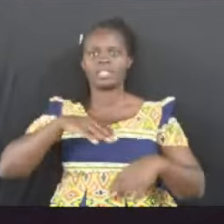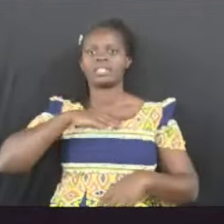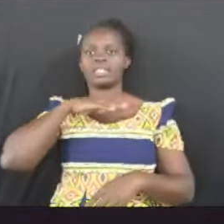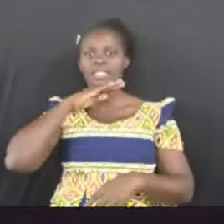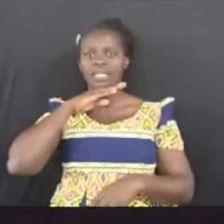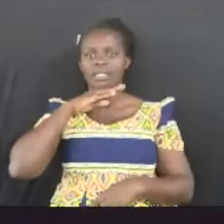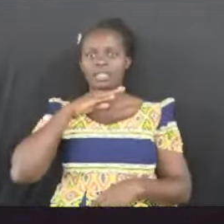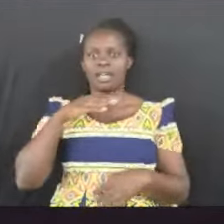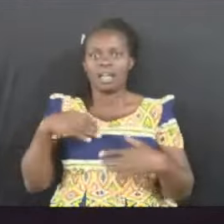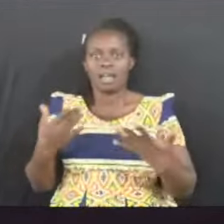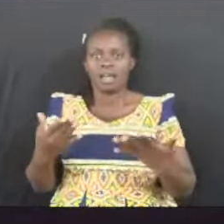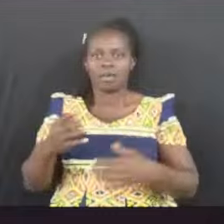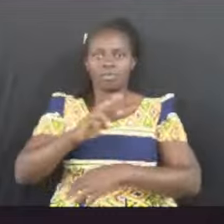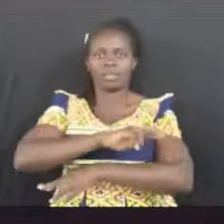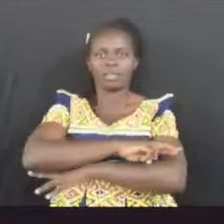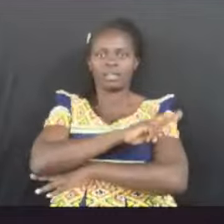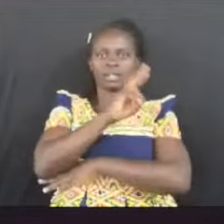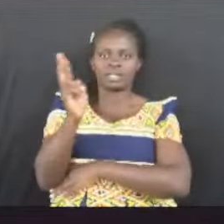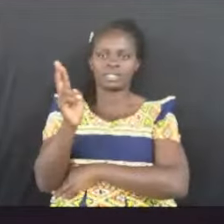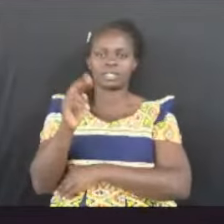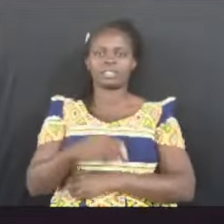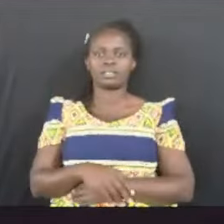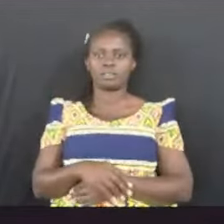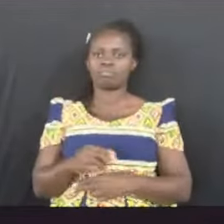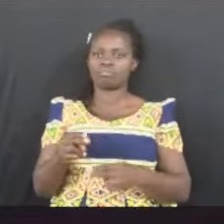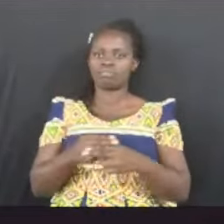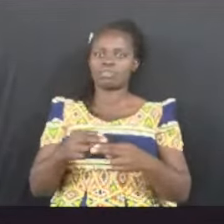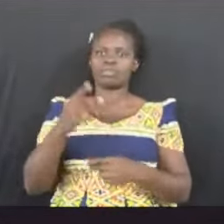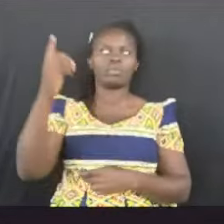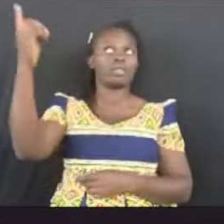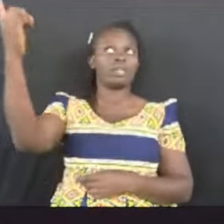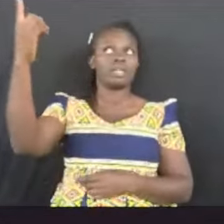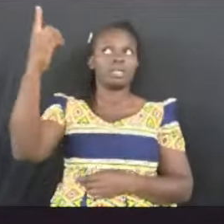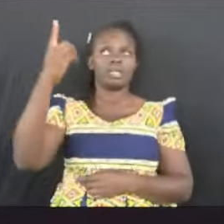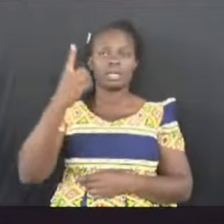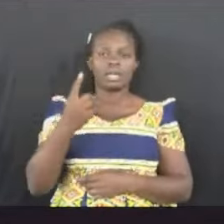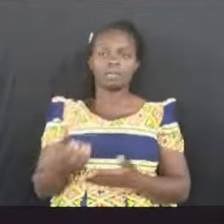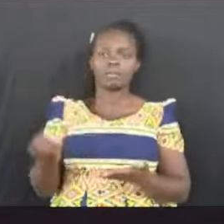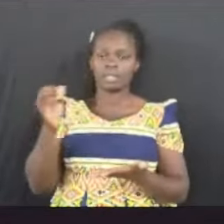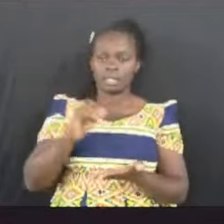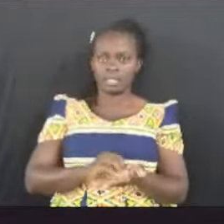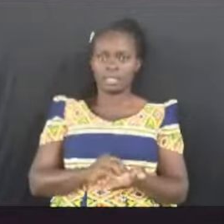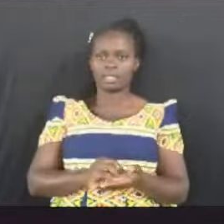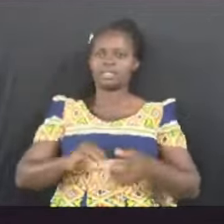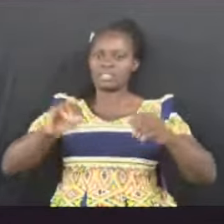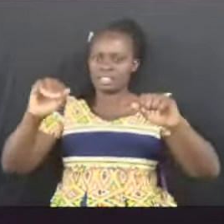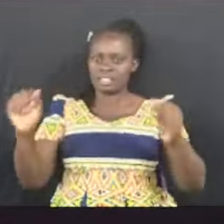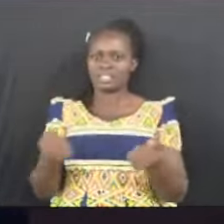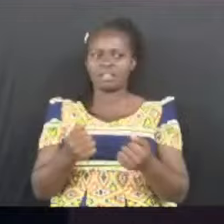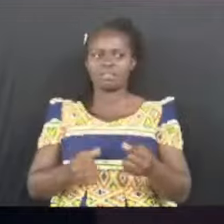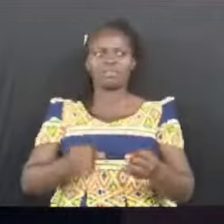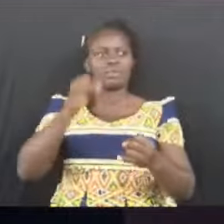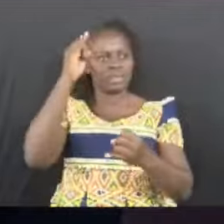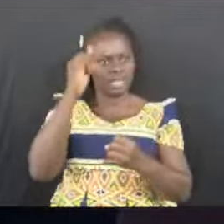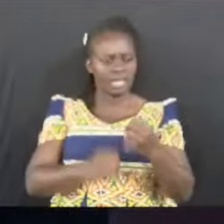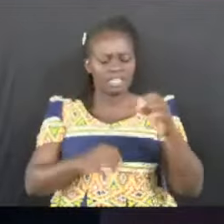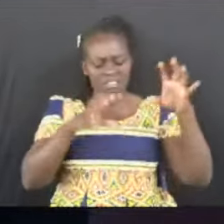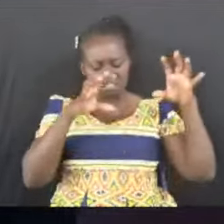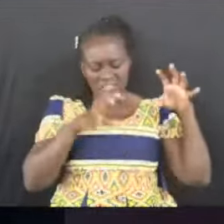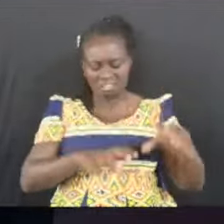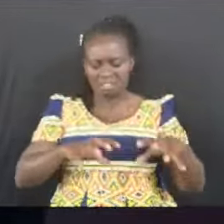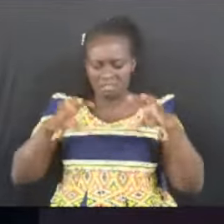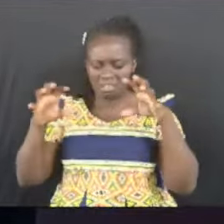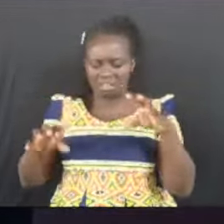resurrecting. But soon he will come back and put an end to human suffering. And the book of Revelation is clear. There will be